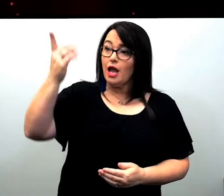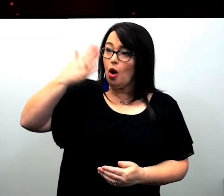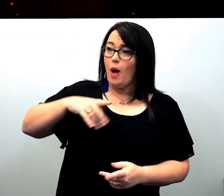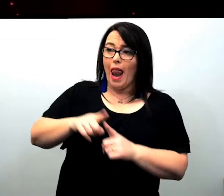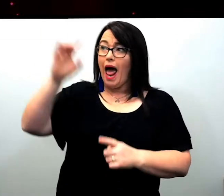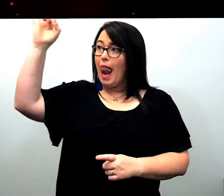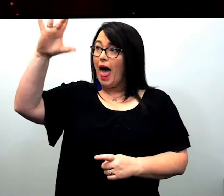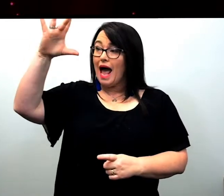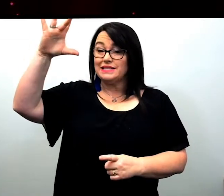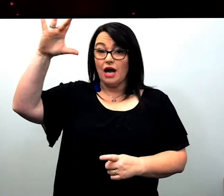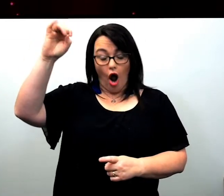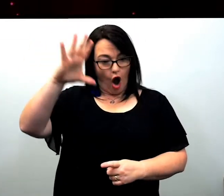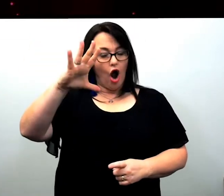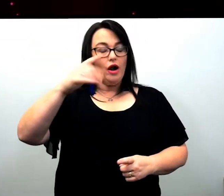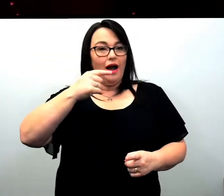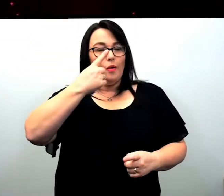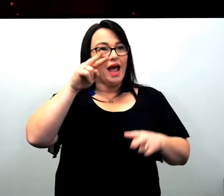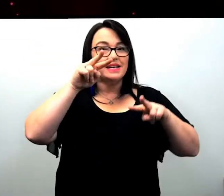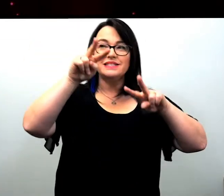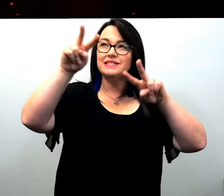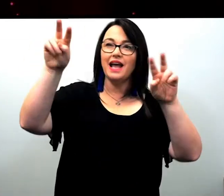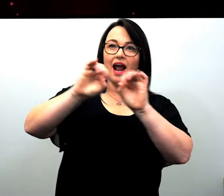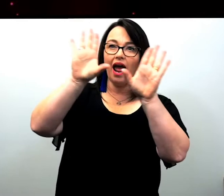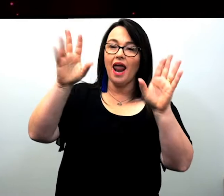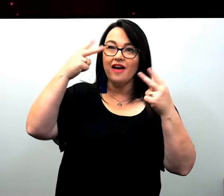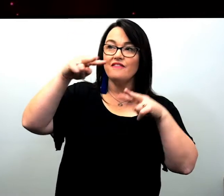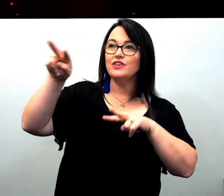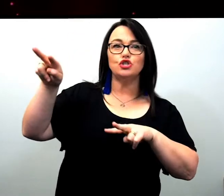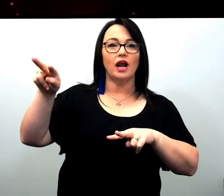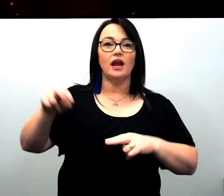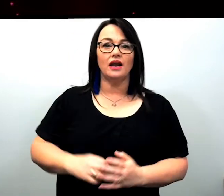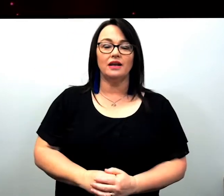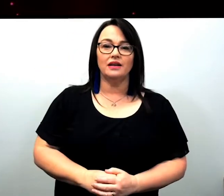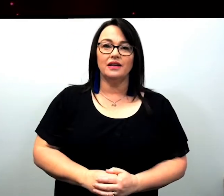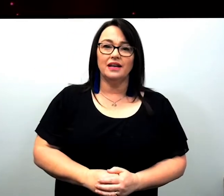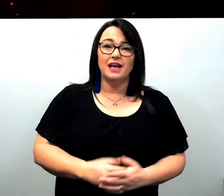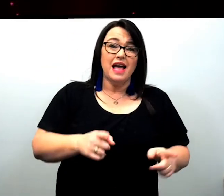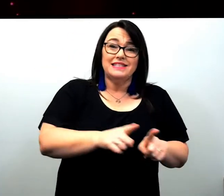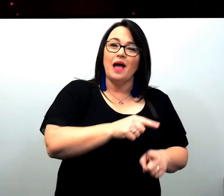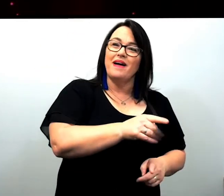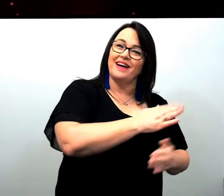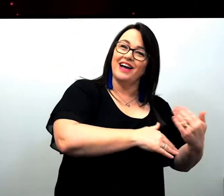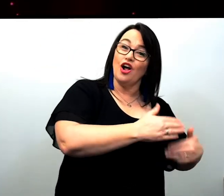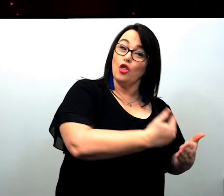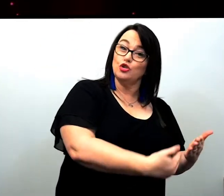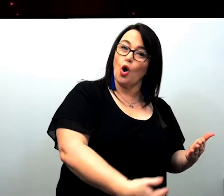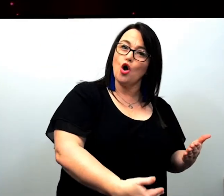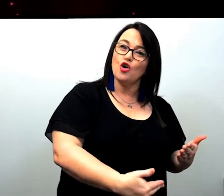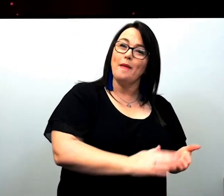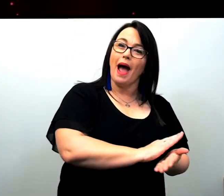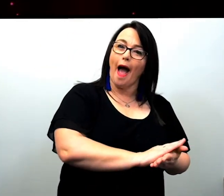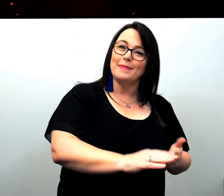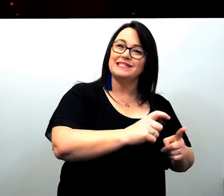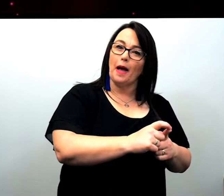Humpty Dumpty sat on the wall. He had a great fall, but all the king's horses and all the king's men couldn't put Humpty together again. In other